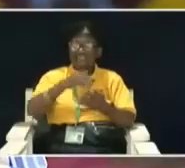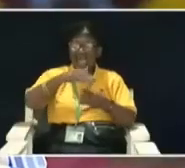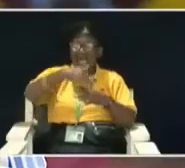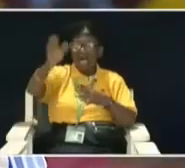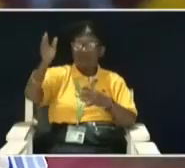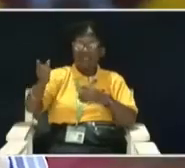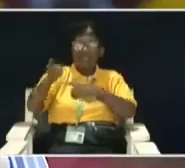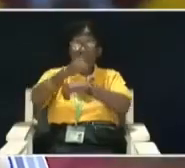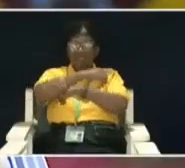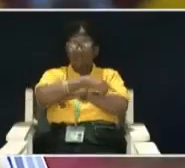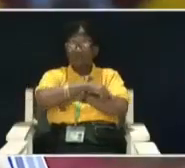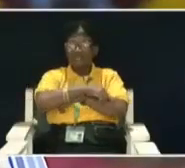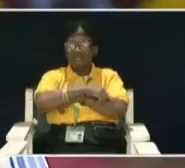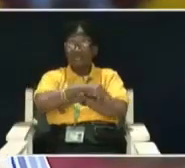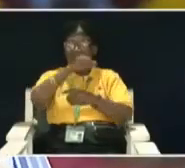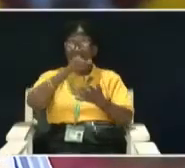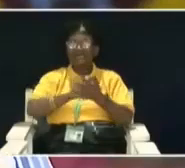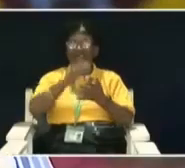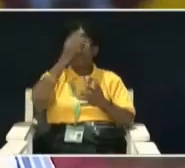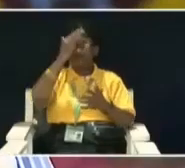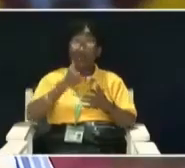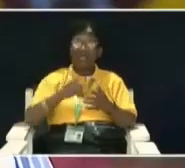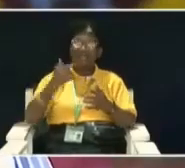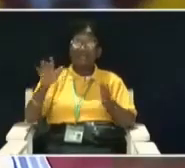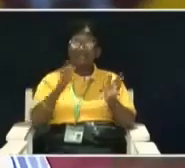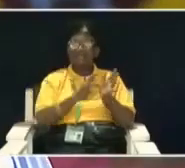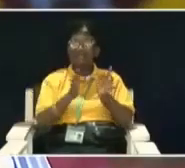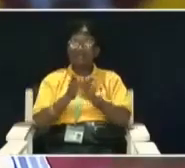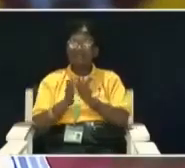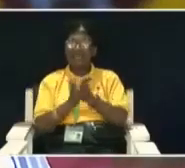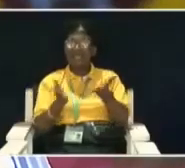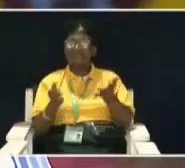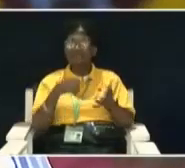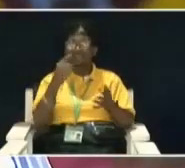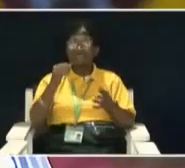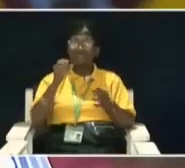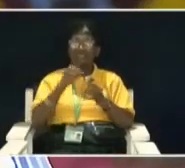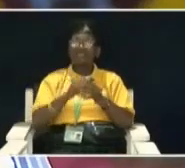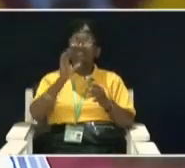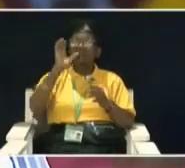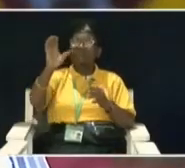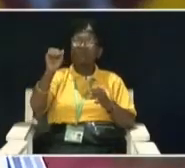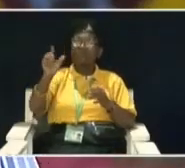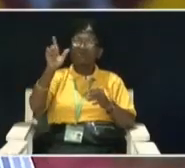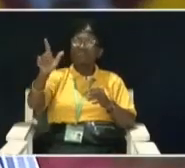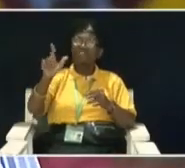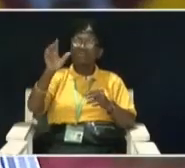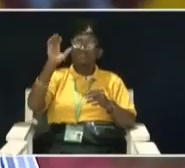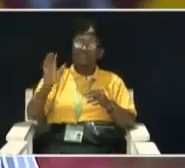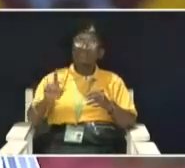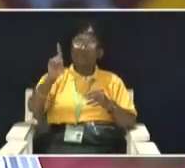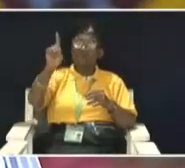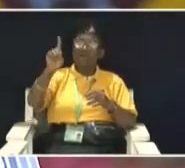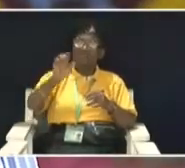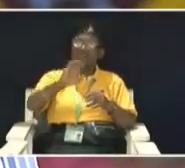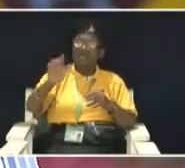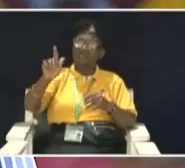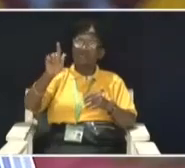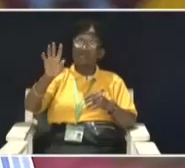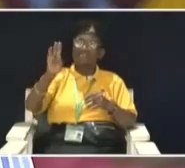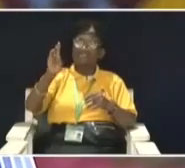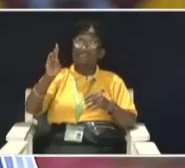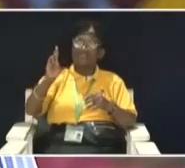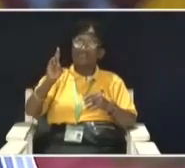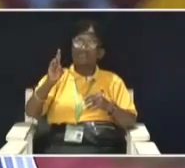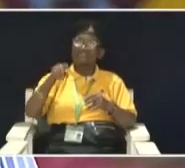That's why the Bible says in Colossians chapter 1, verse 27, Colossians 1, verse 27, he said, Christ in